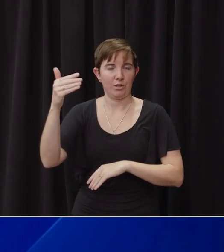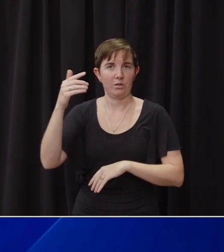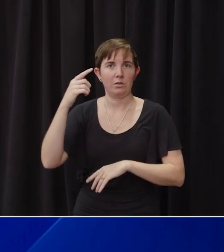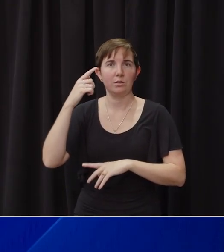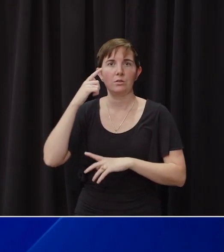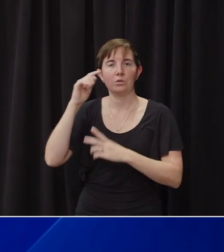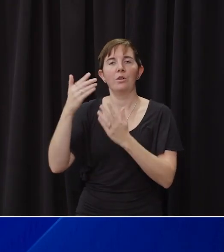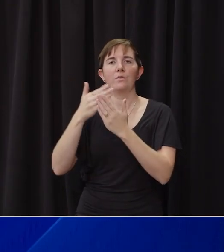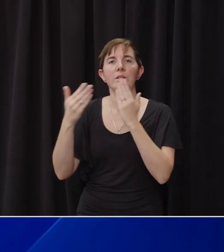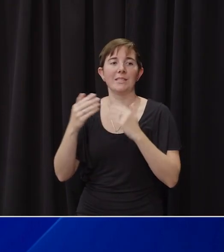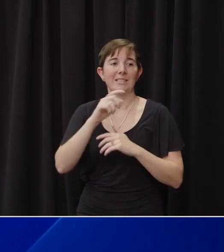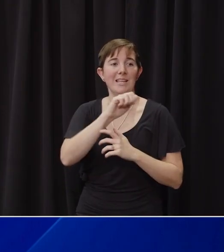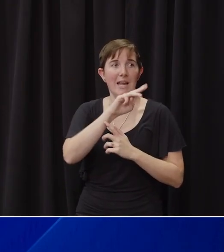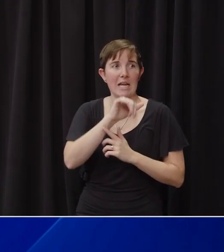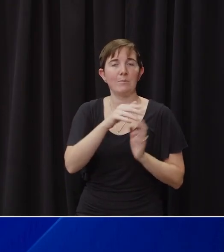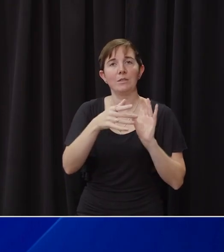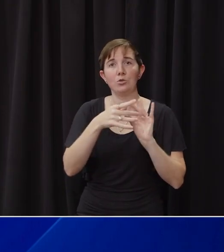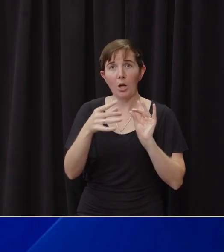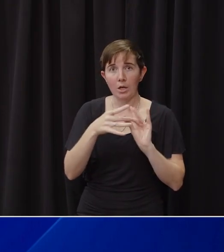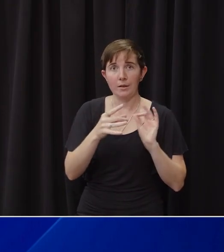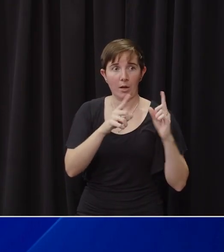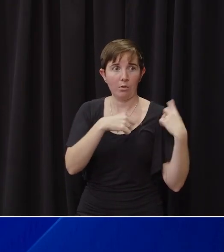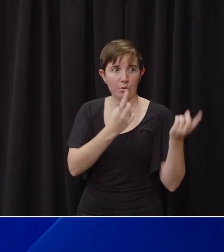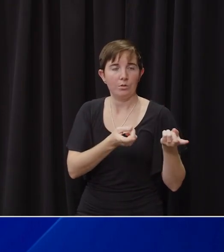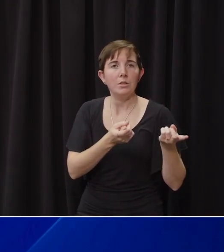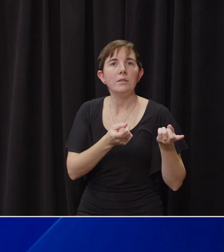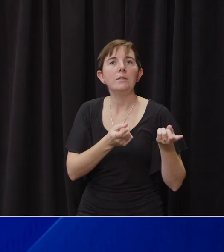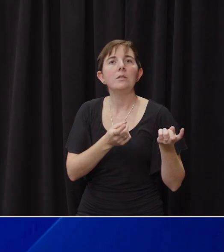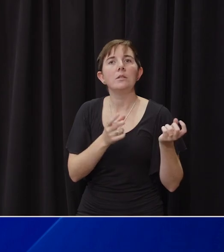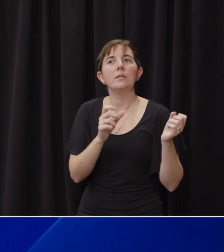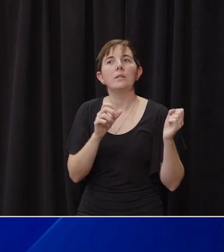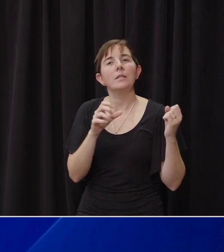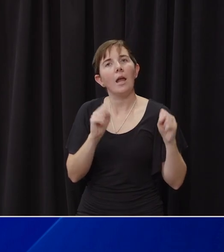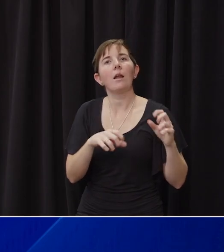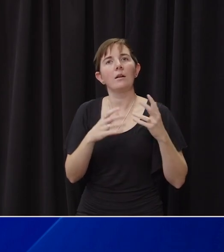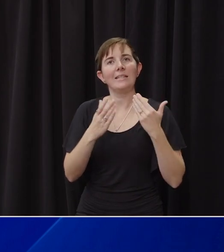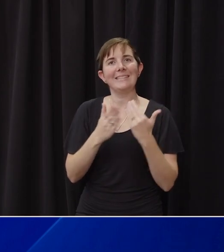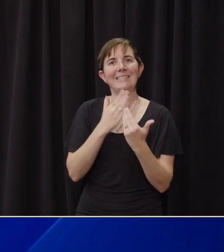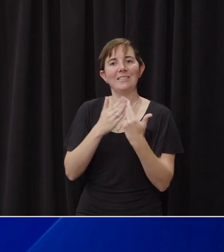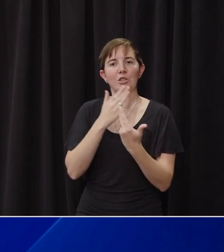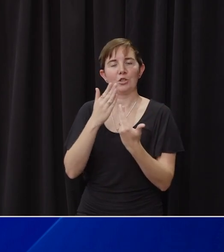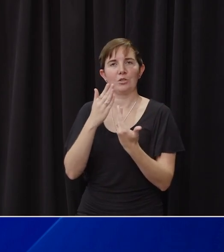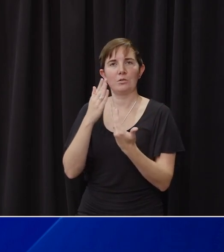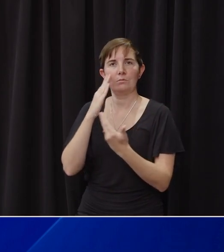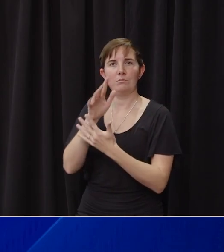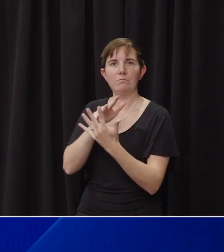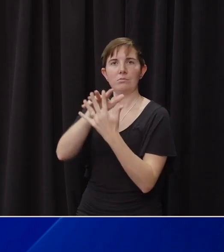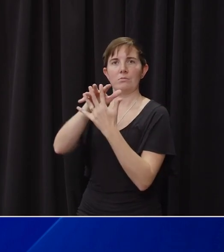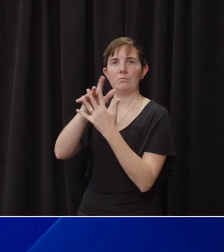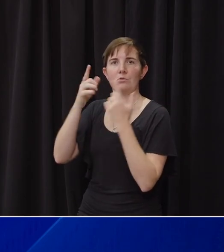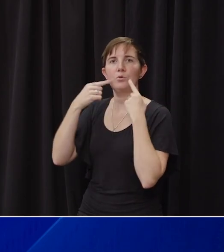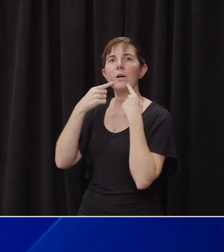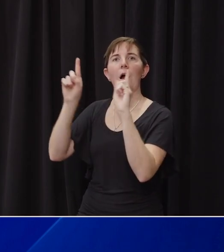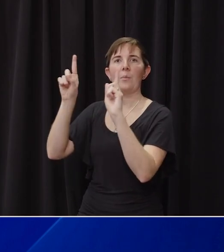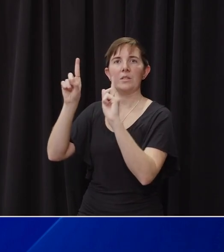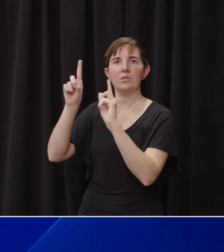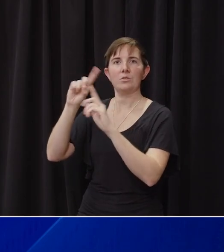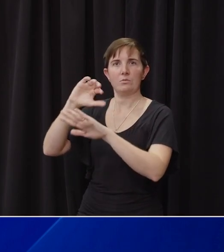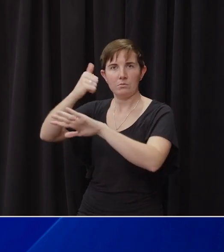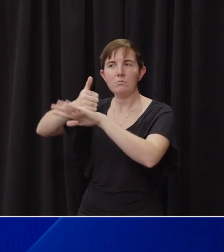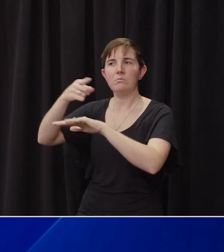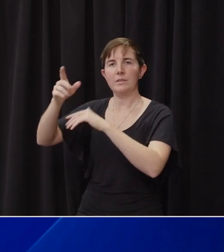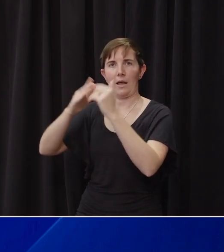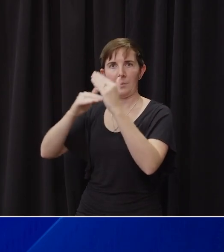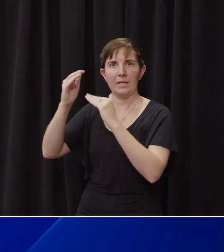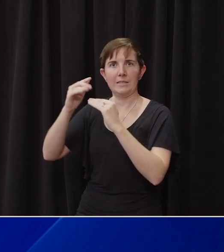that Amy is talking about are easier to accomplish, and thinking